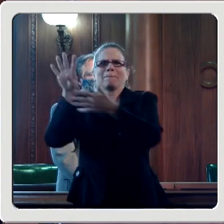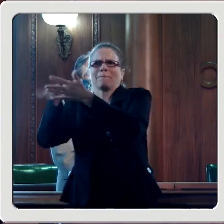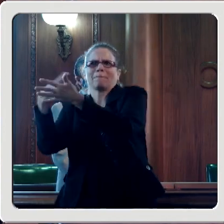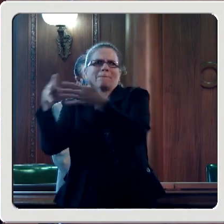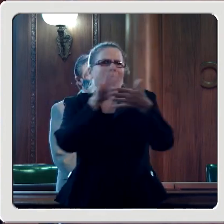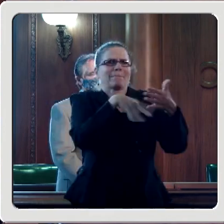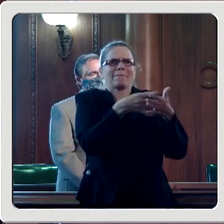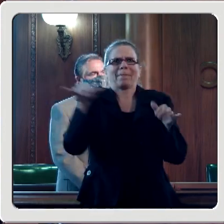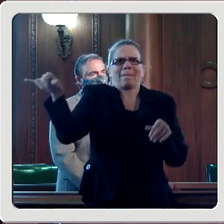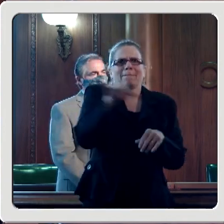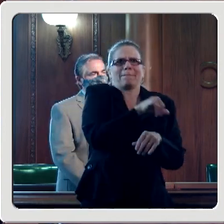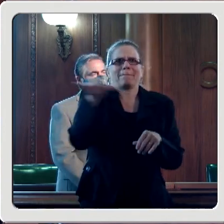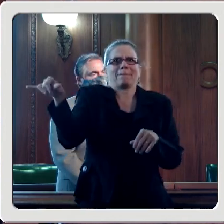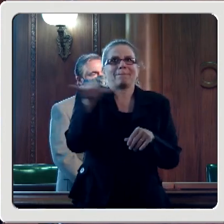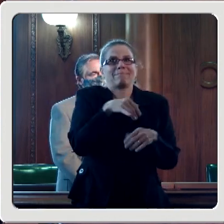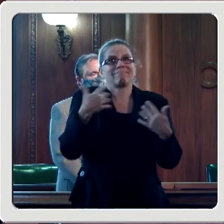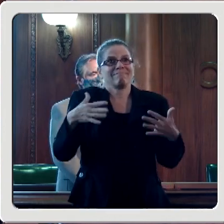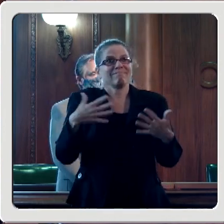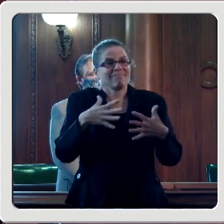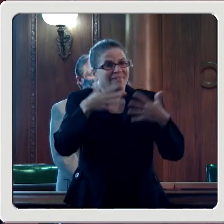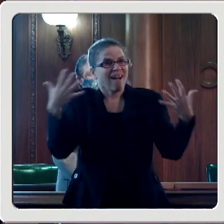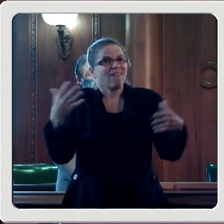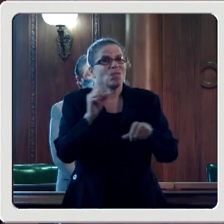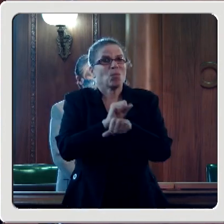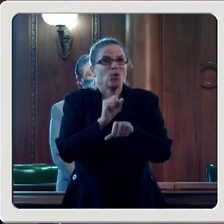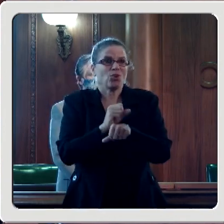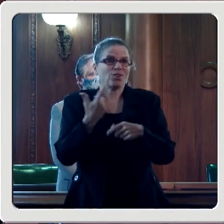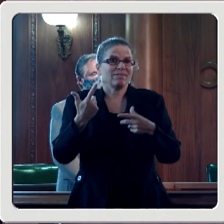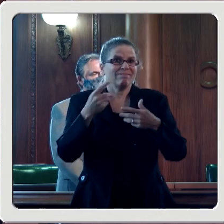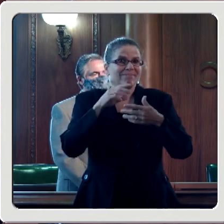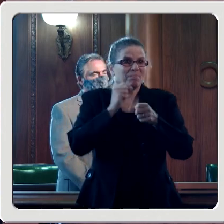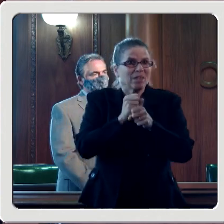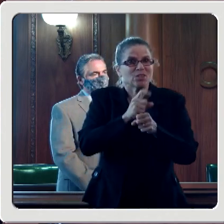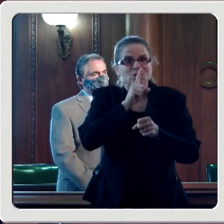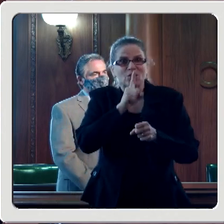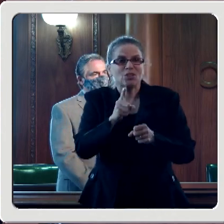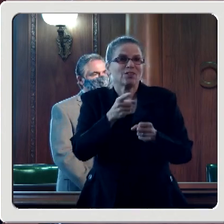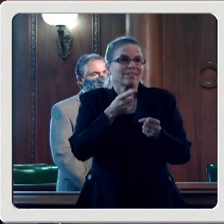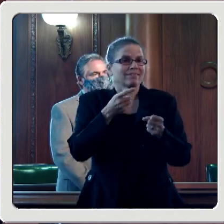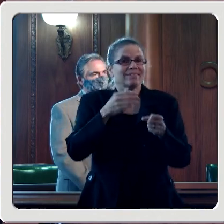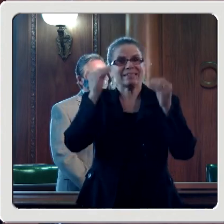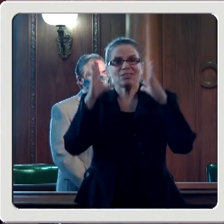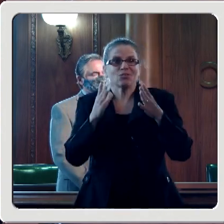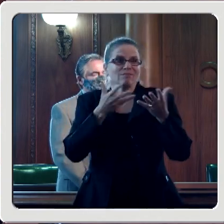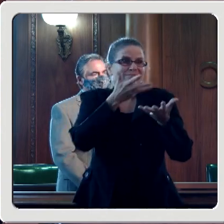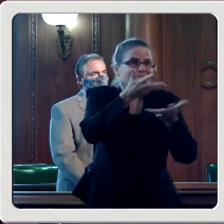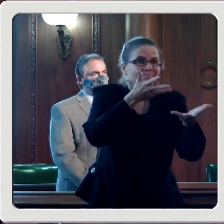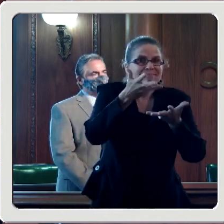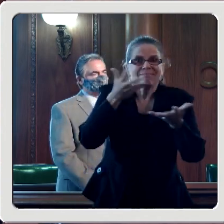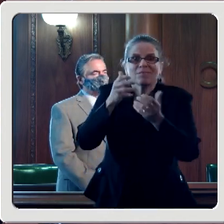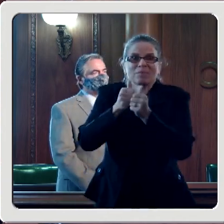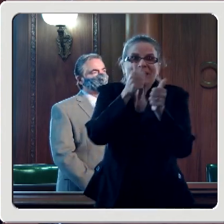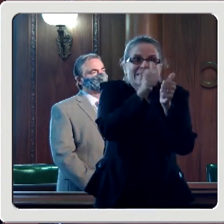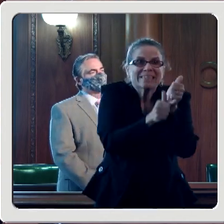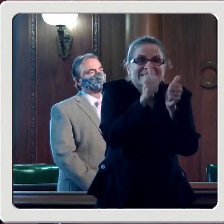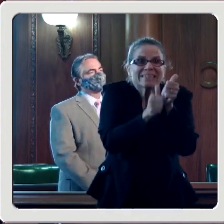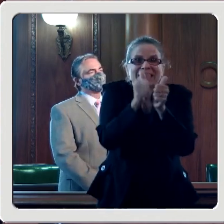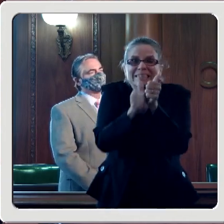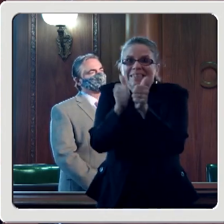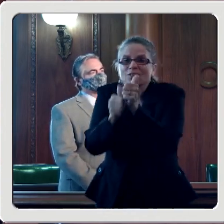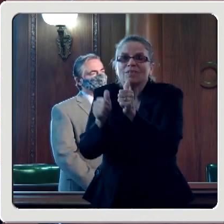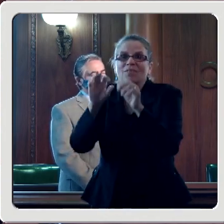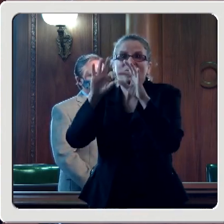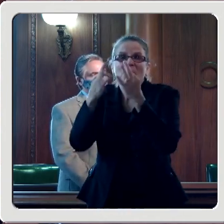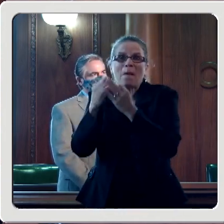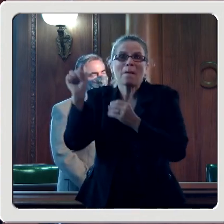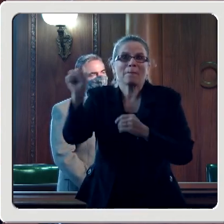of work between staff working directly with families. So they're going to expect that conversation within the next 2 weeks. That's part of